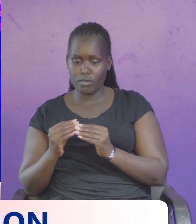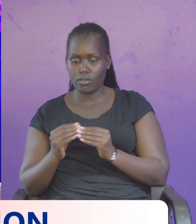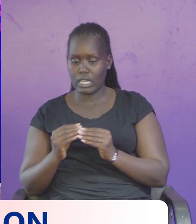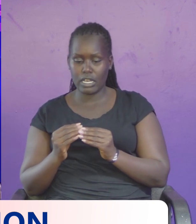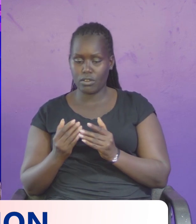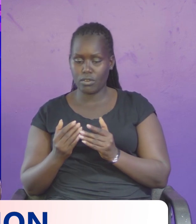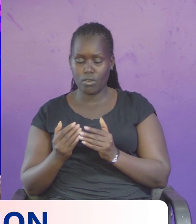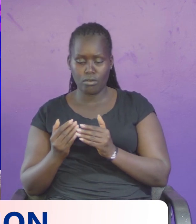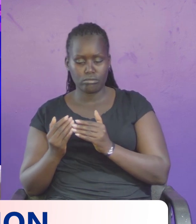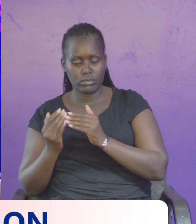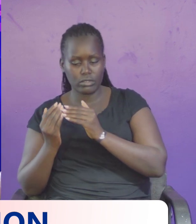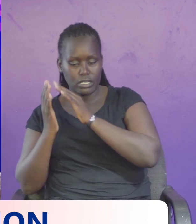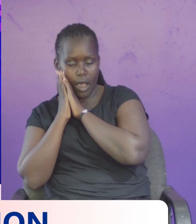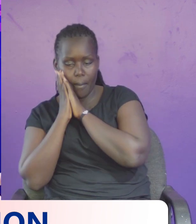slumber,